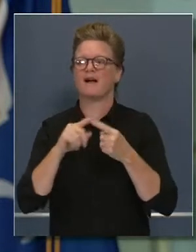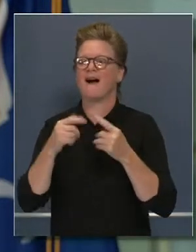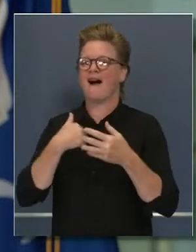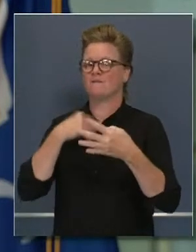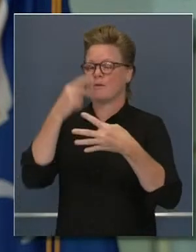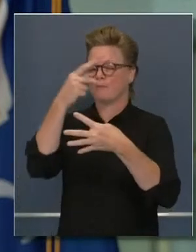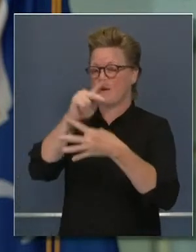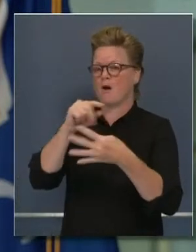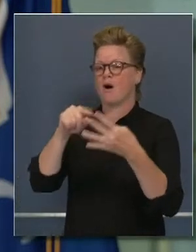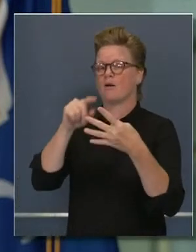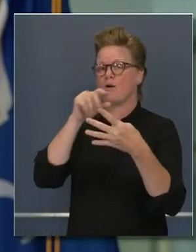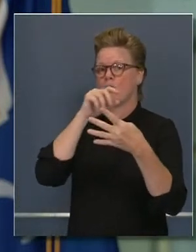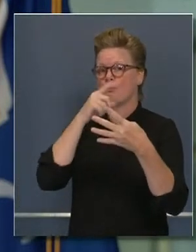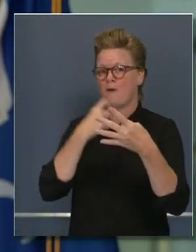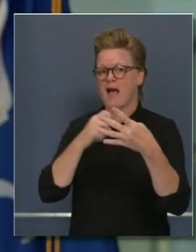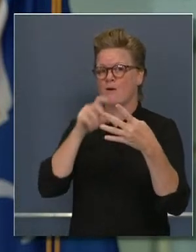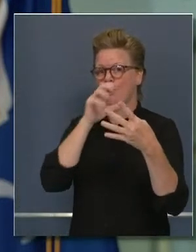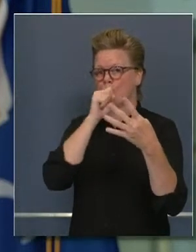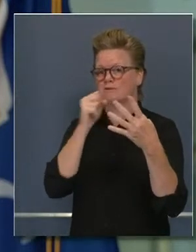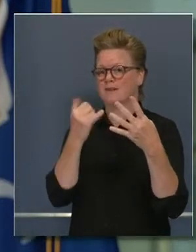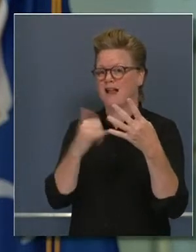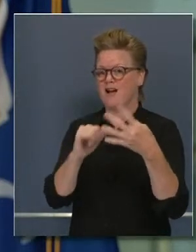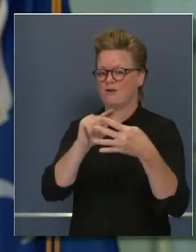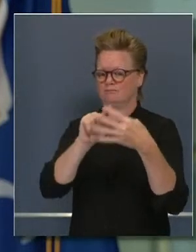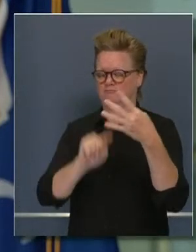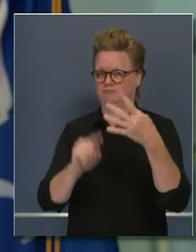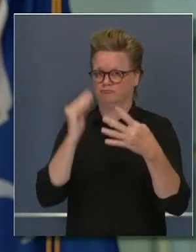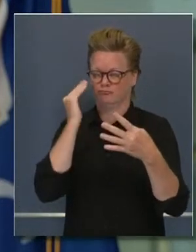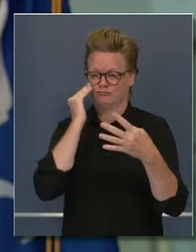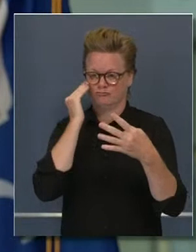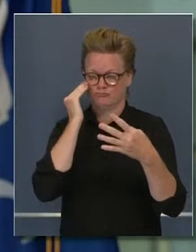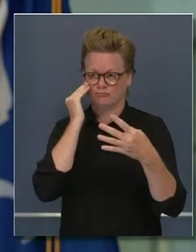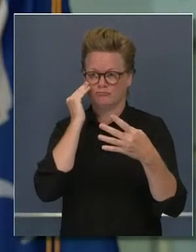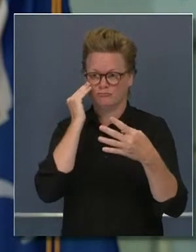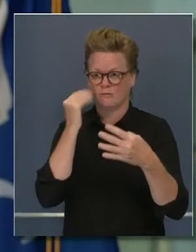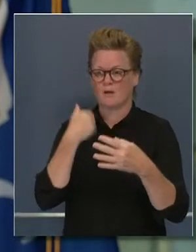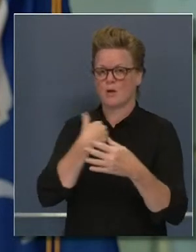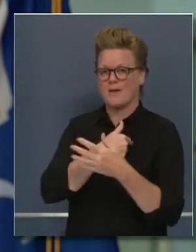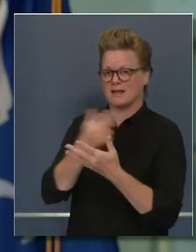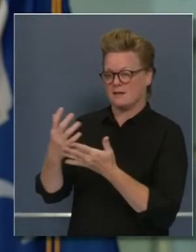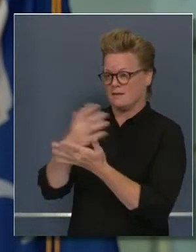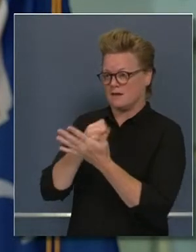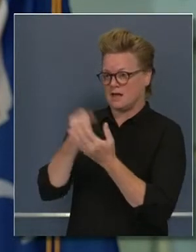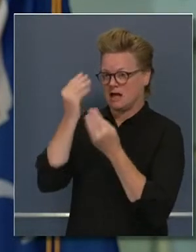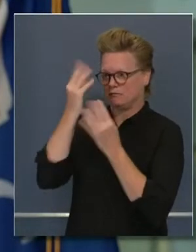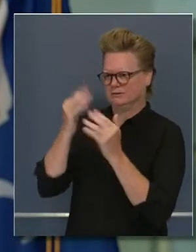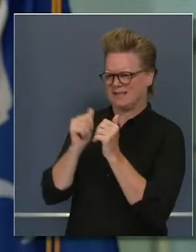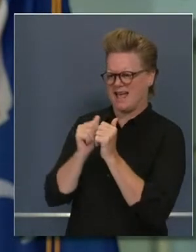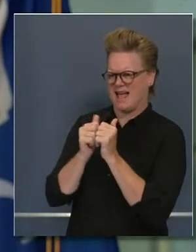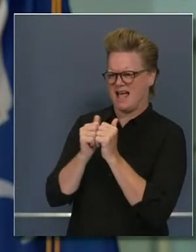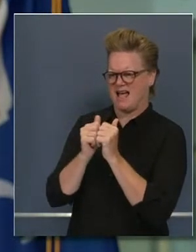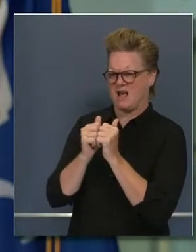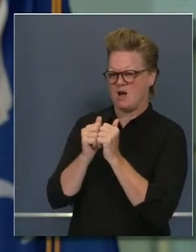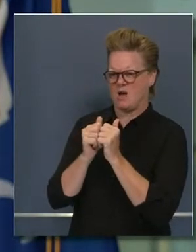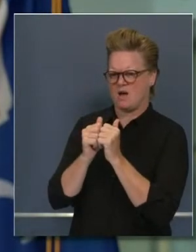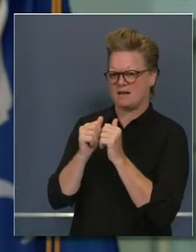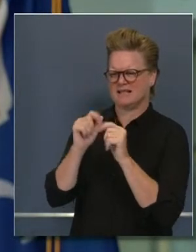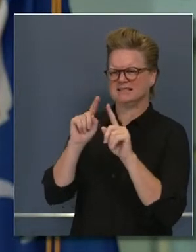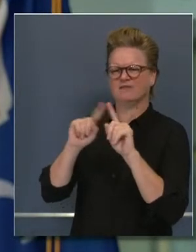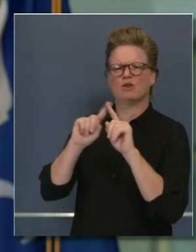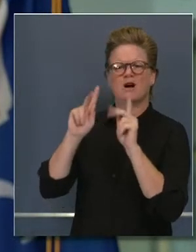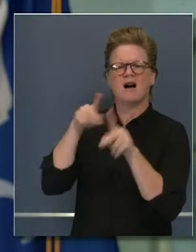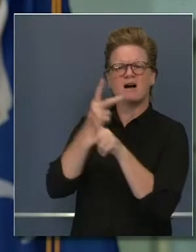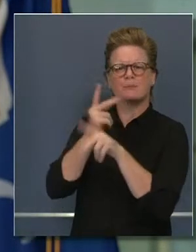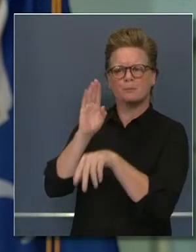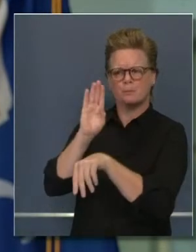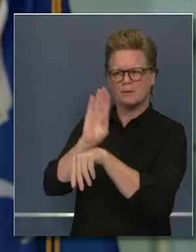we begin to develop increasing information about how each of these different sectors can